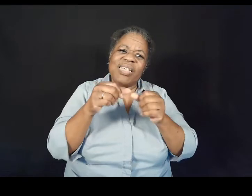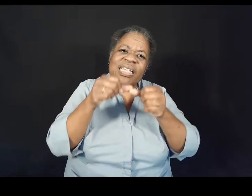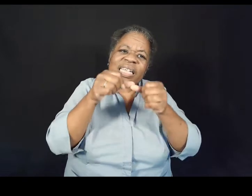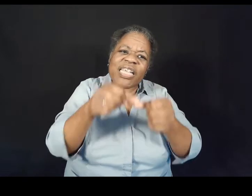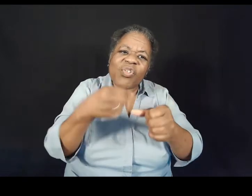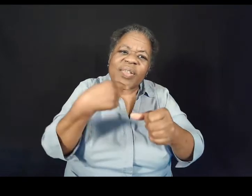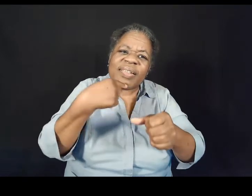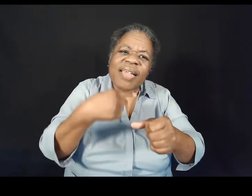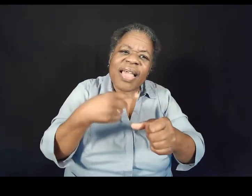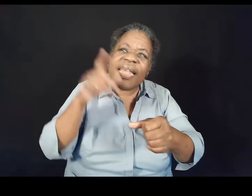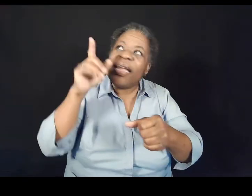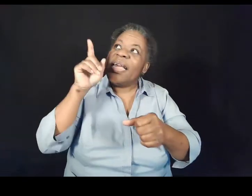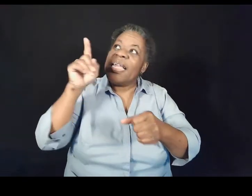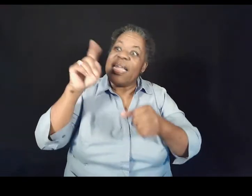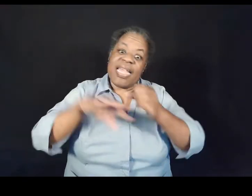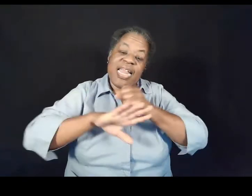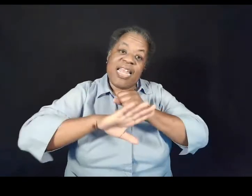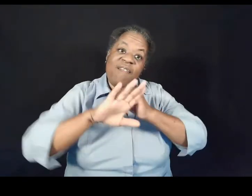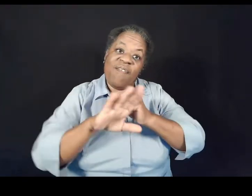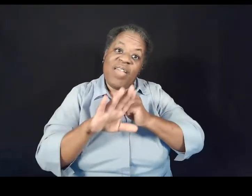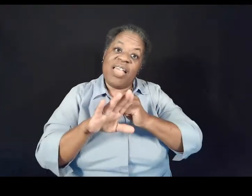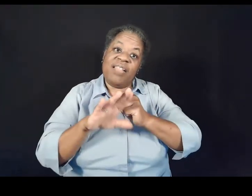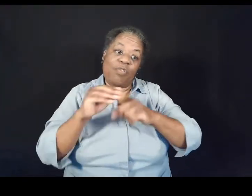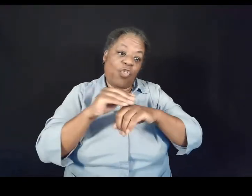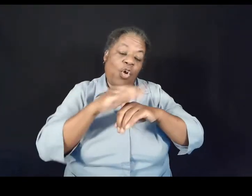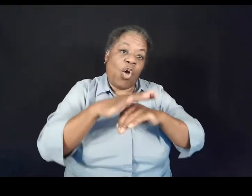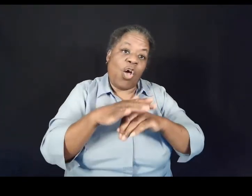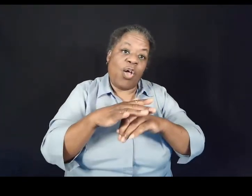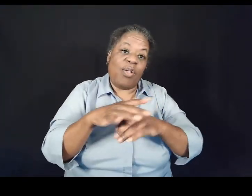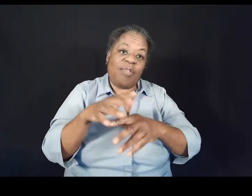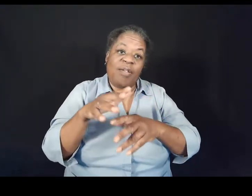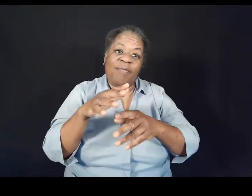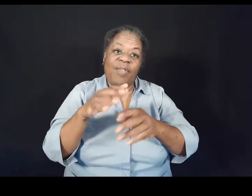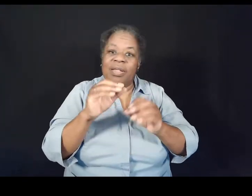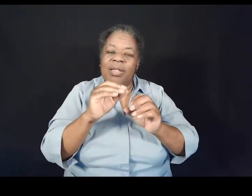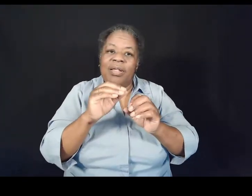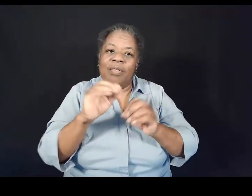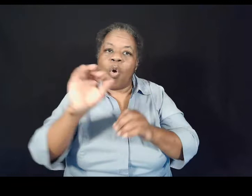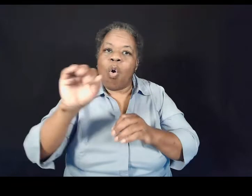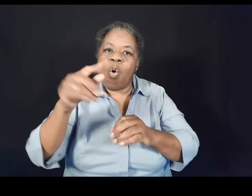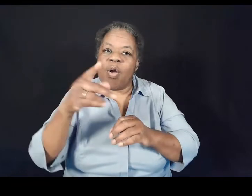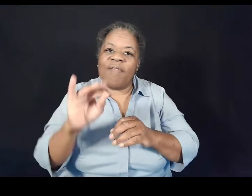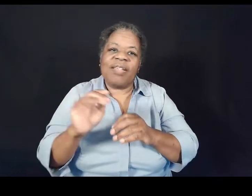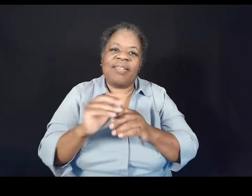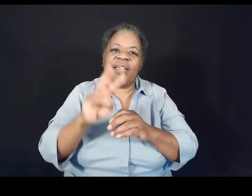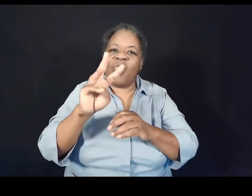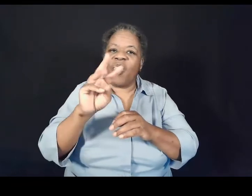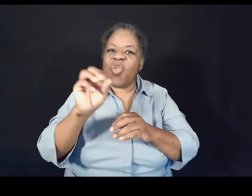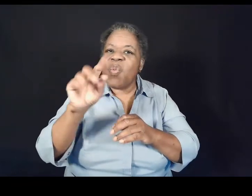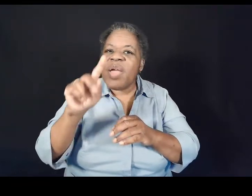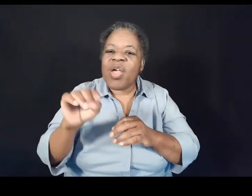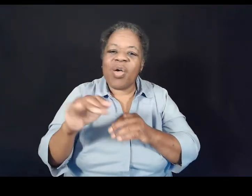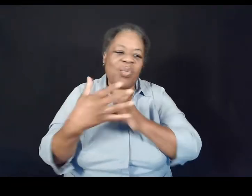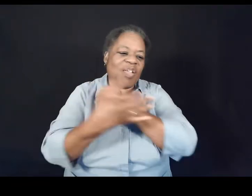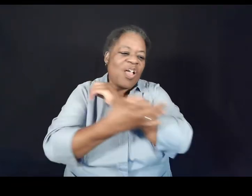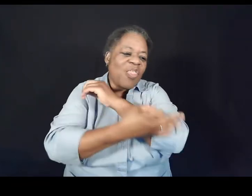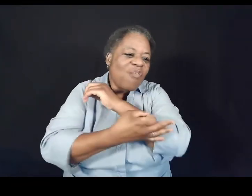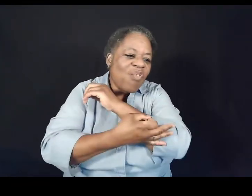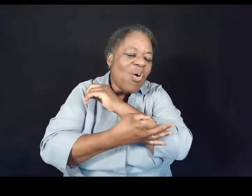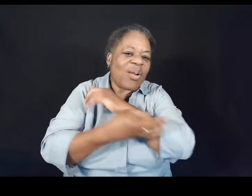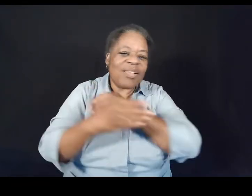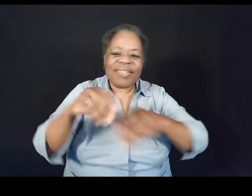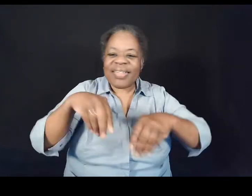"He defends the cause of the fatherless and the widow and the foreigner living among you, giving them food and